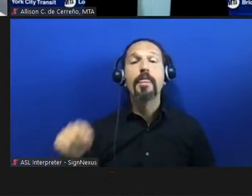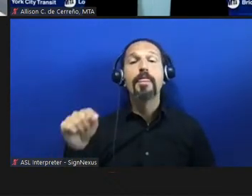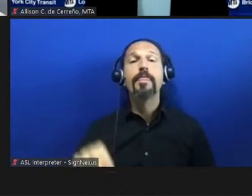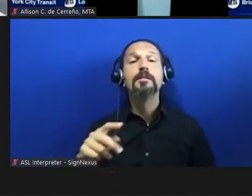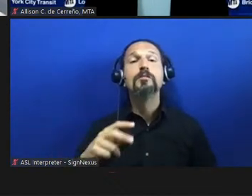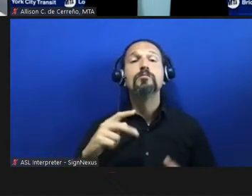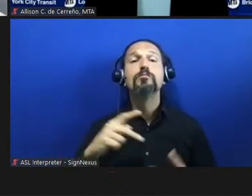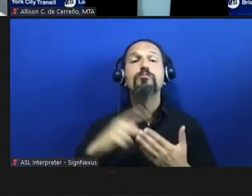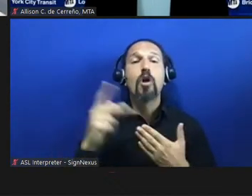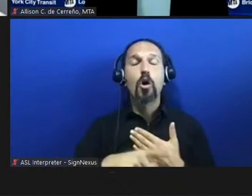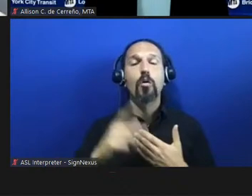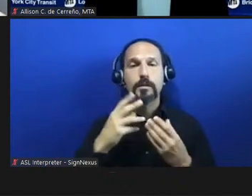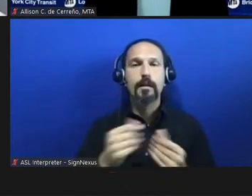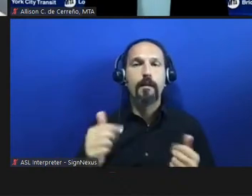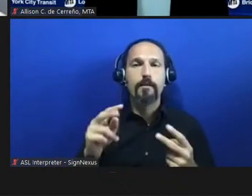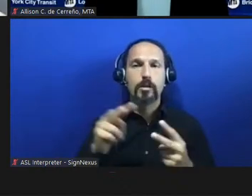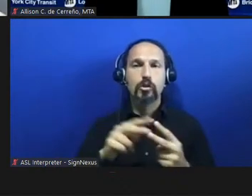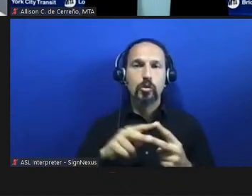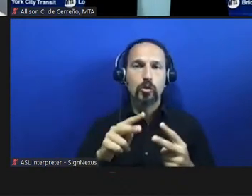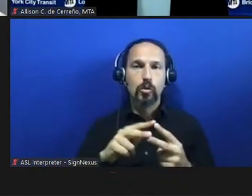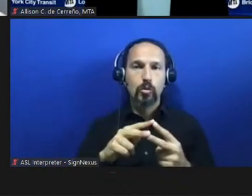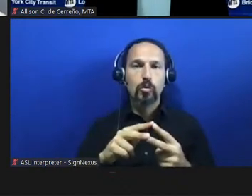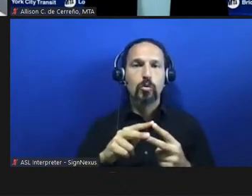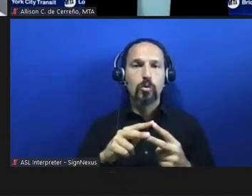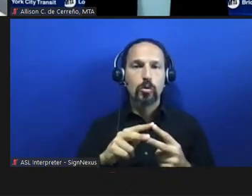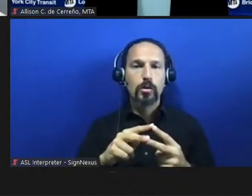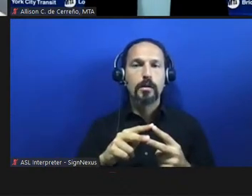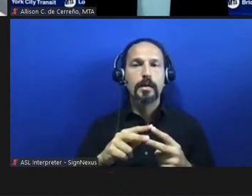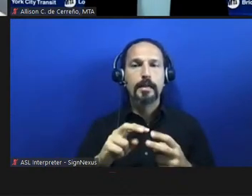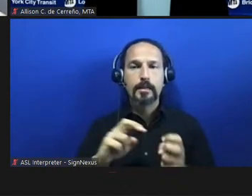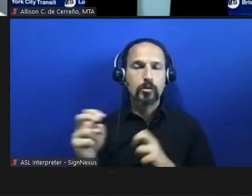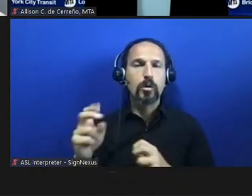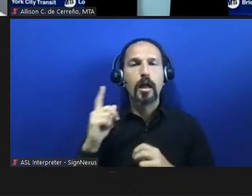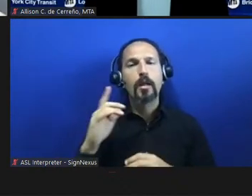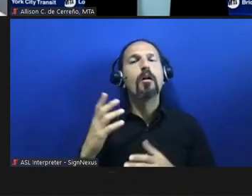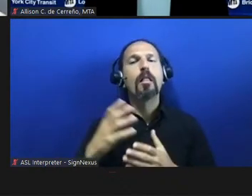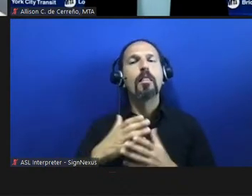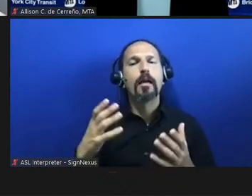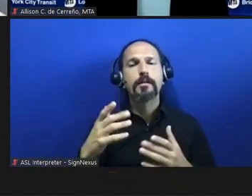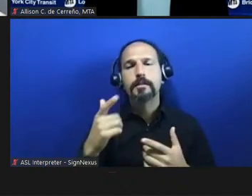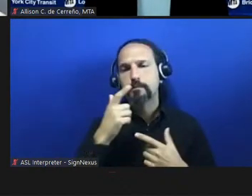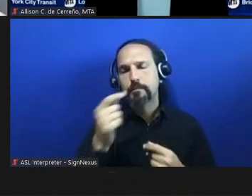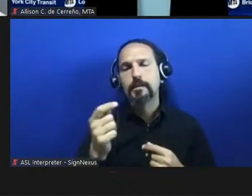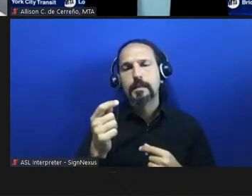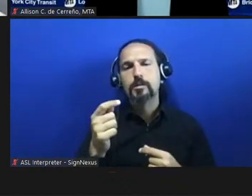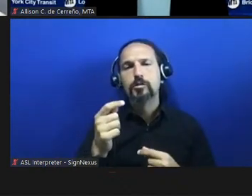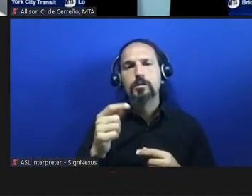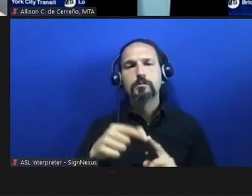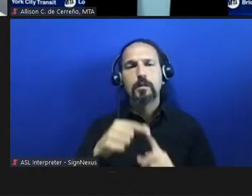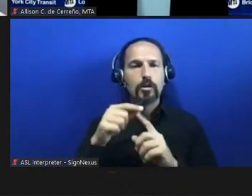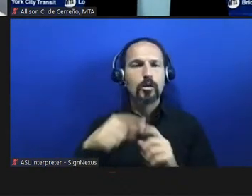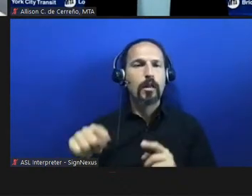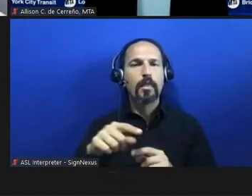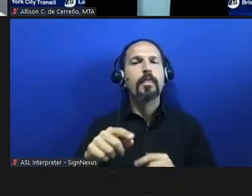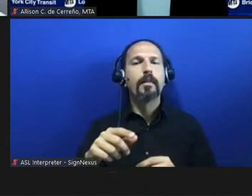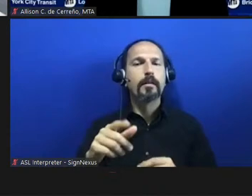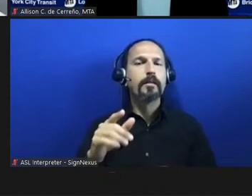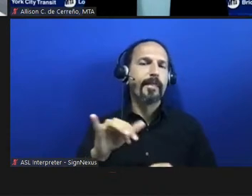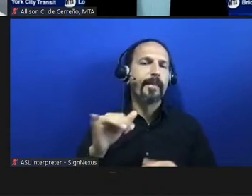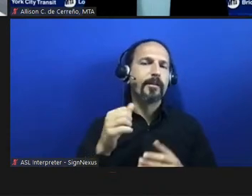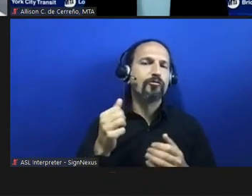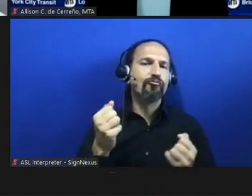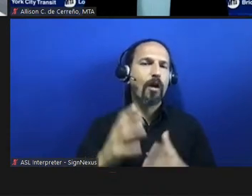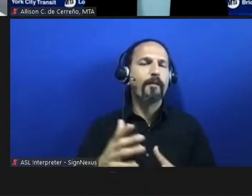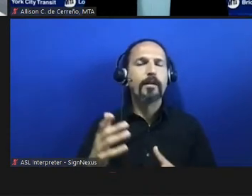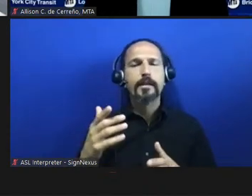program addresses those two issues and of course a lot of special interests namely entitled drivers uh